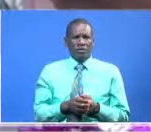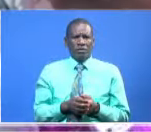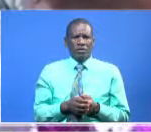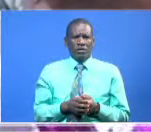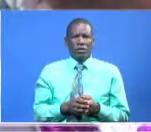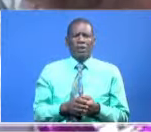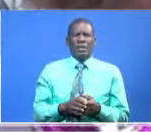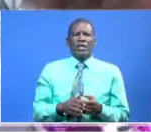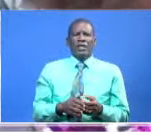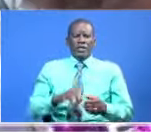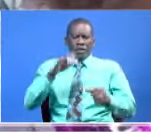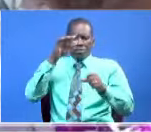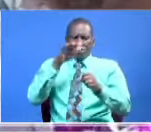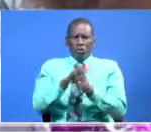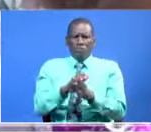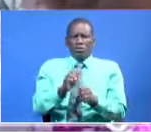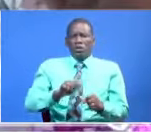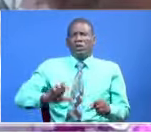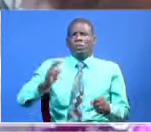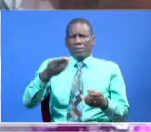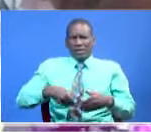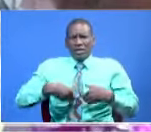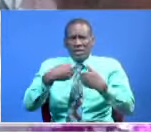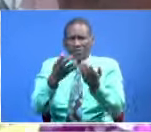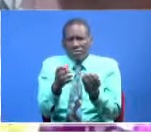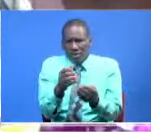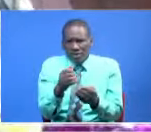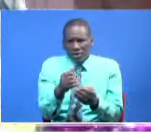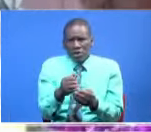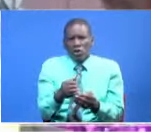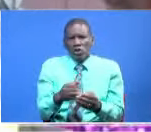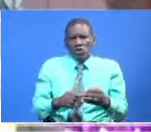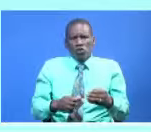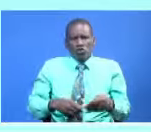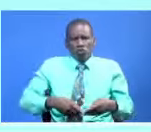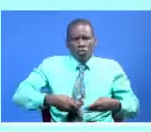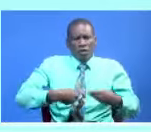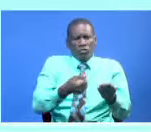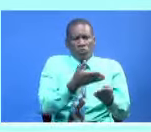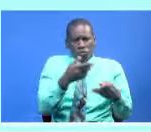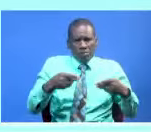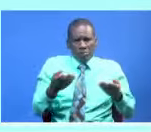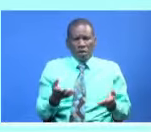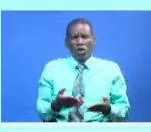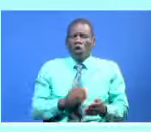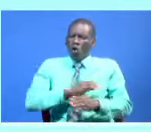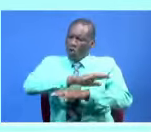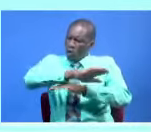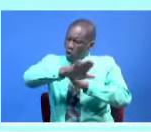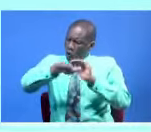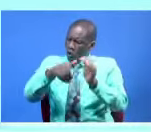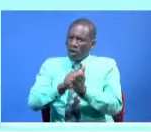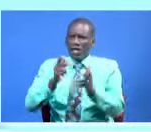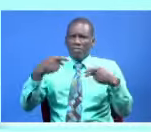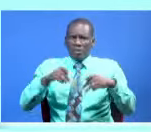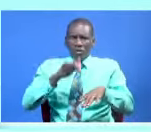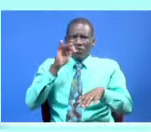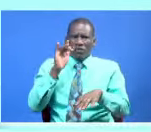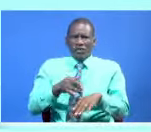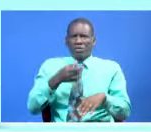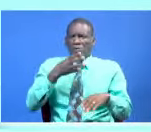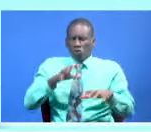alitoa zifikie watu wa hapa pia wamerelocate. Wale wote wa Kenya wameadhirika na